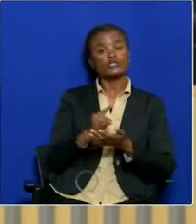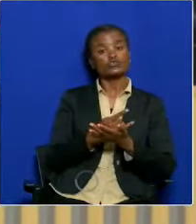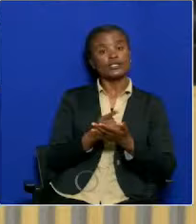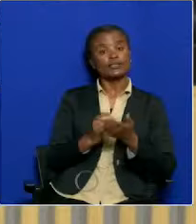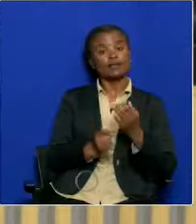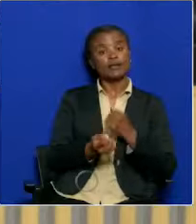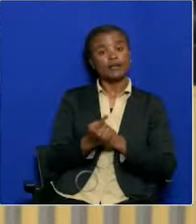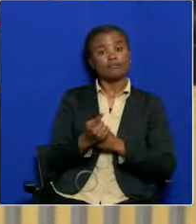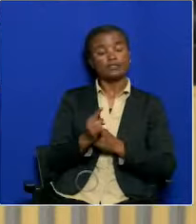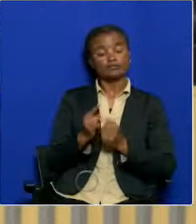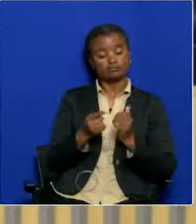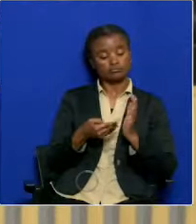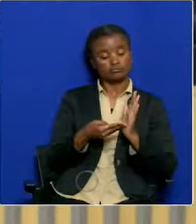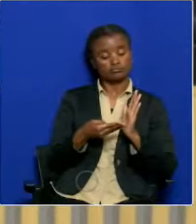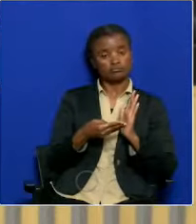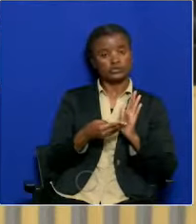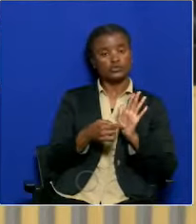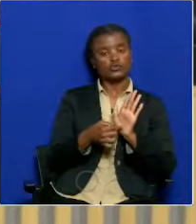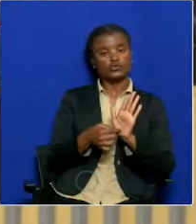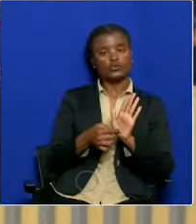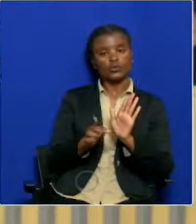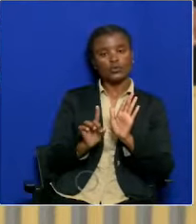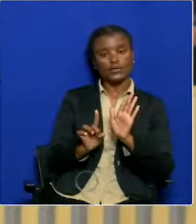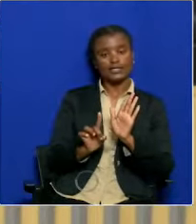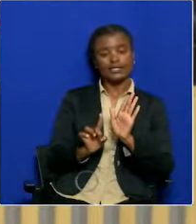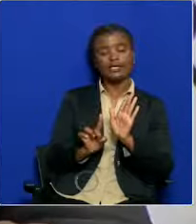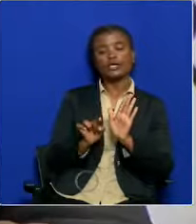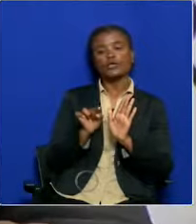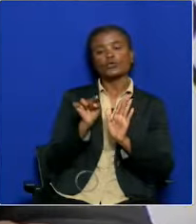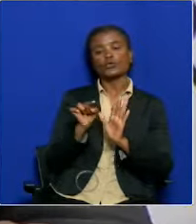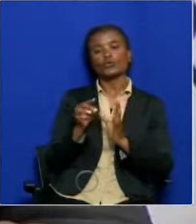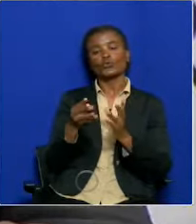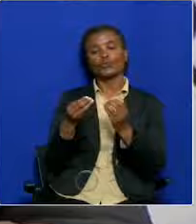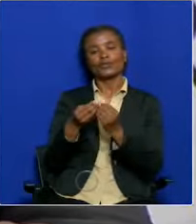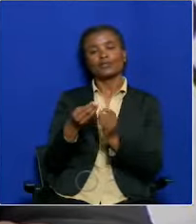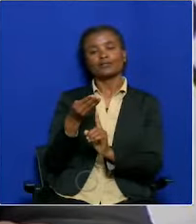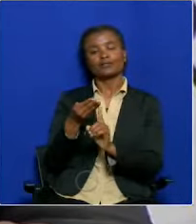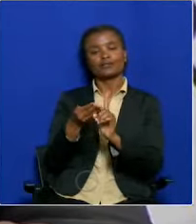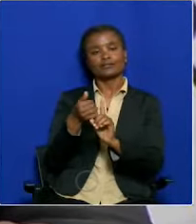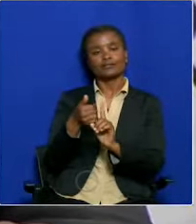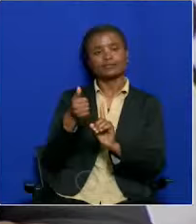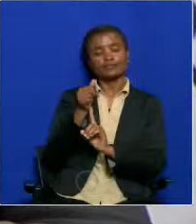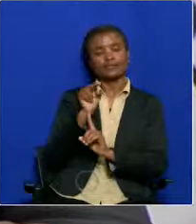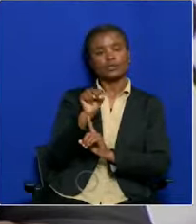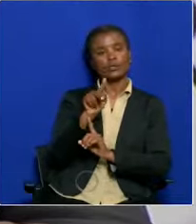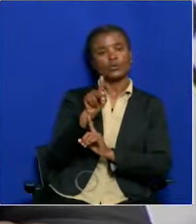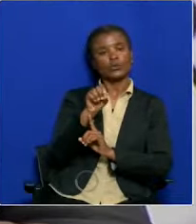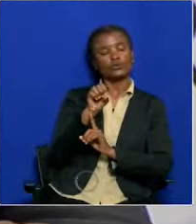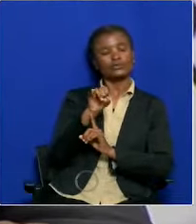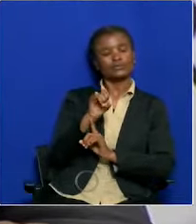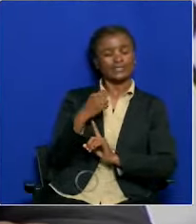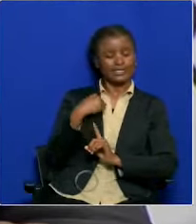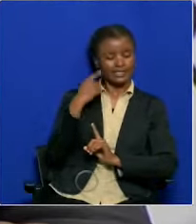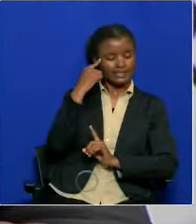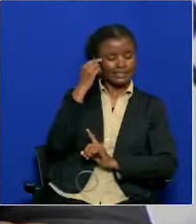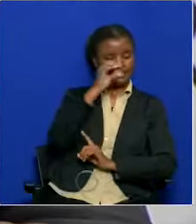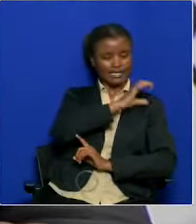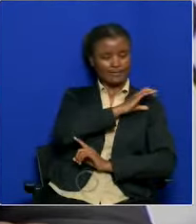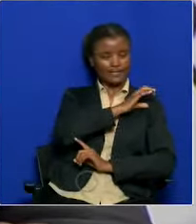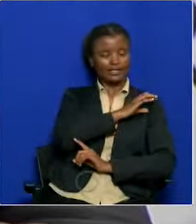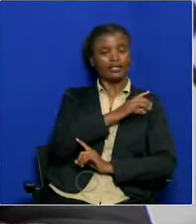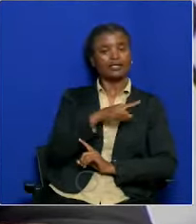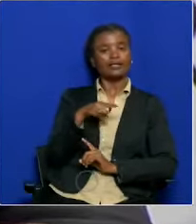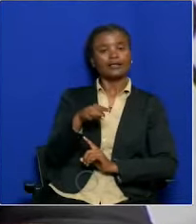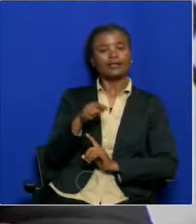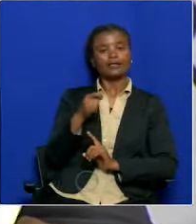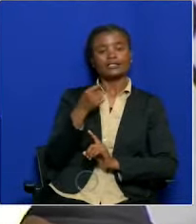you and Sergeant Nkosi, I keep thinking Captain, you and Sergeant Nkosi are sharing an article about